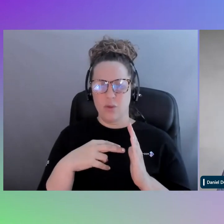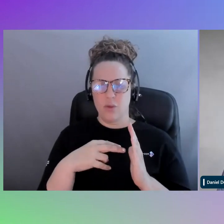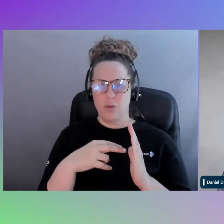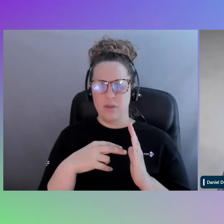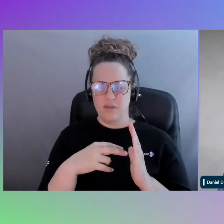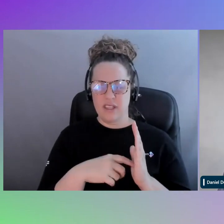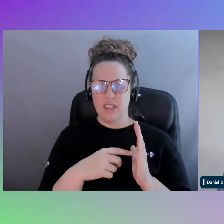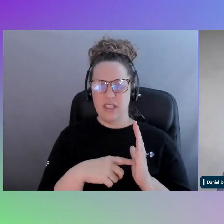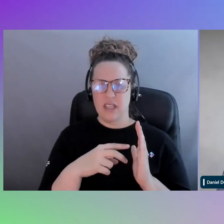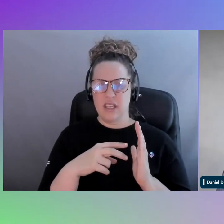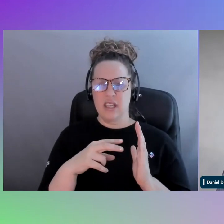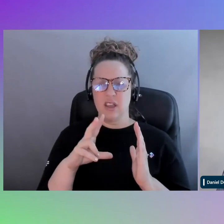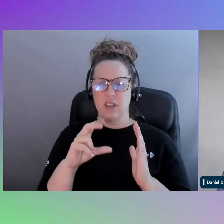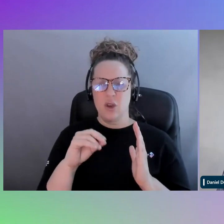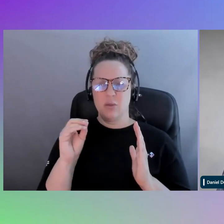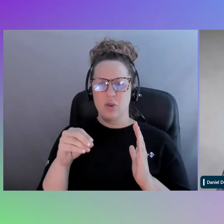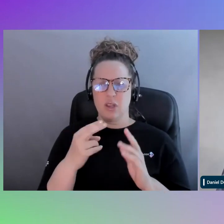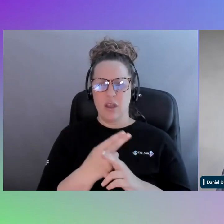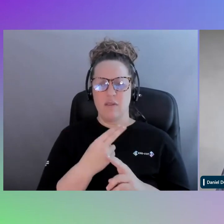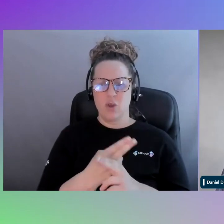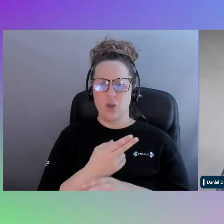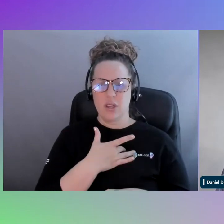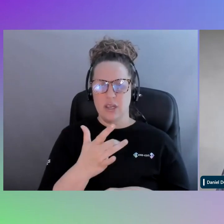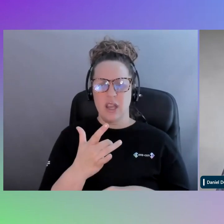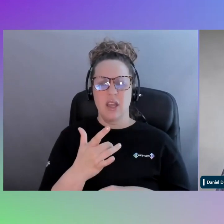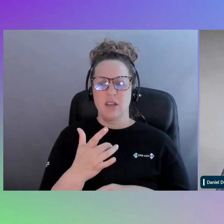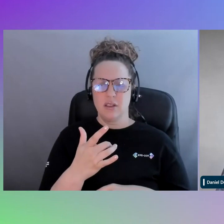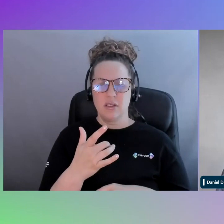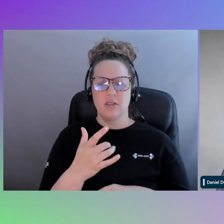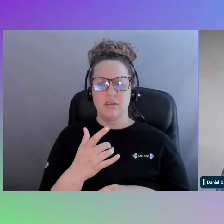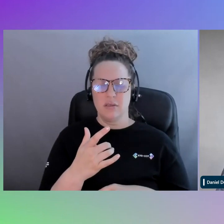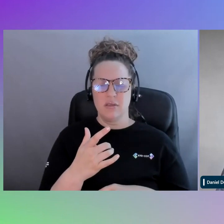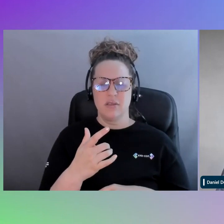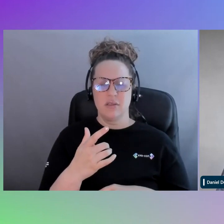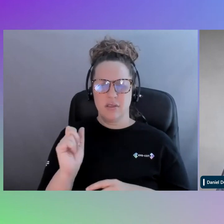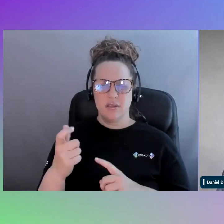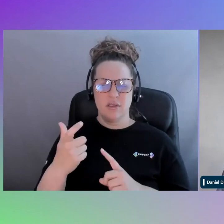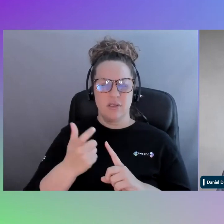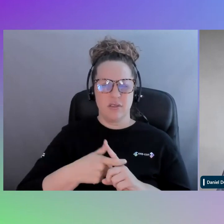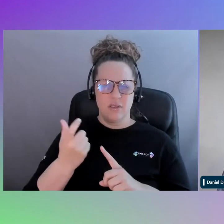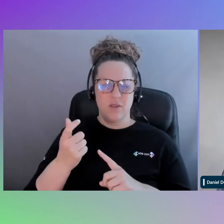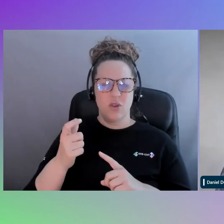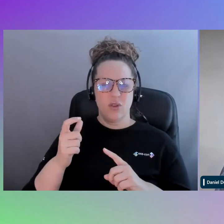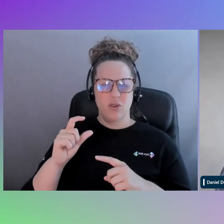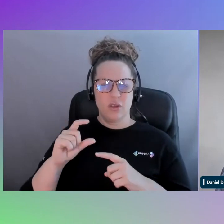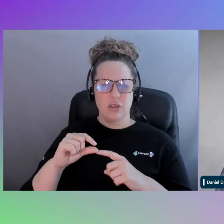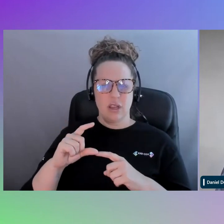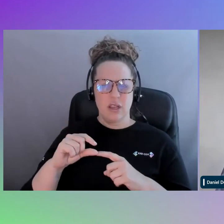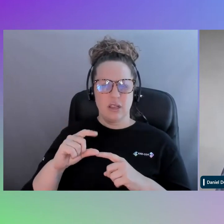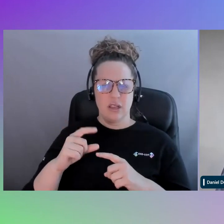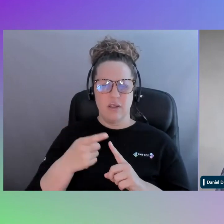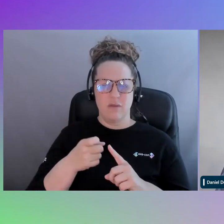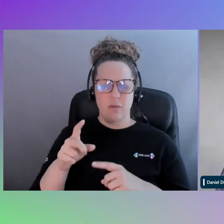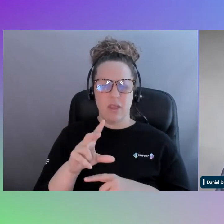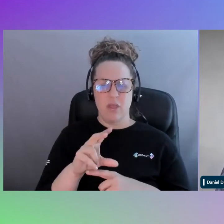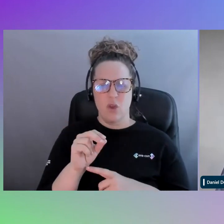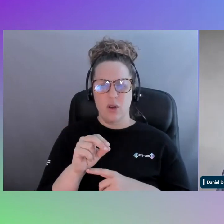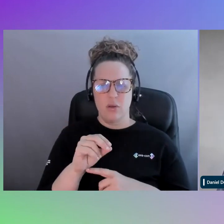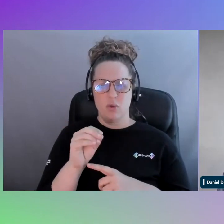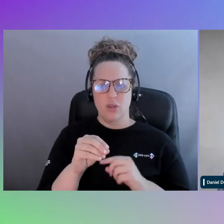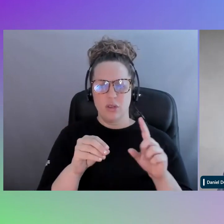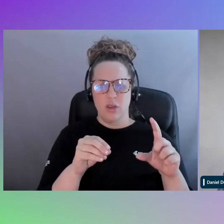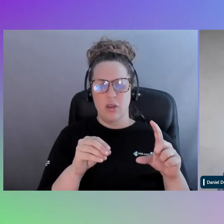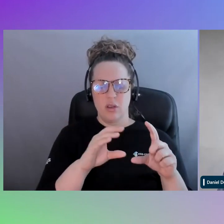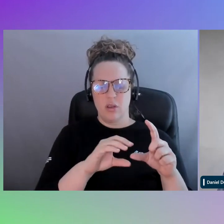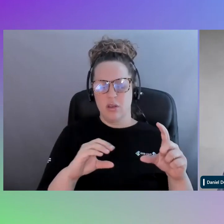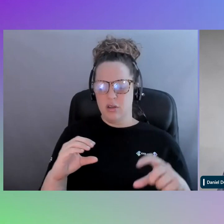around 30% of users change the default text size, if I remember correctly. From that 30%, half of